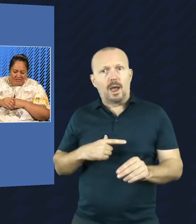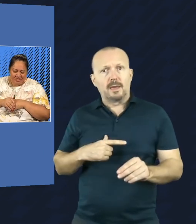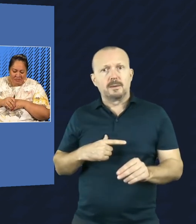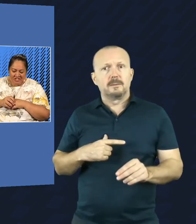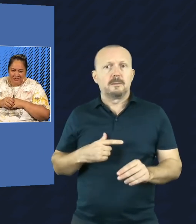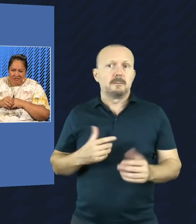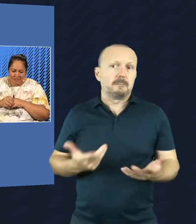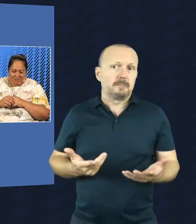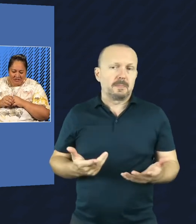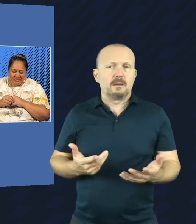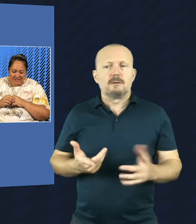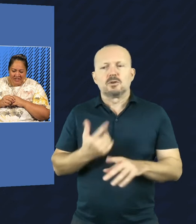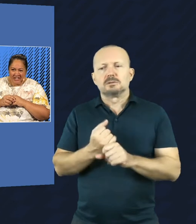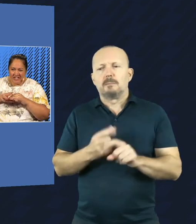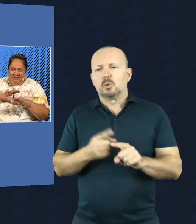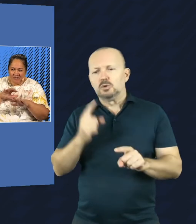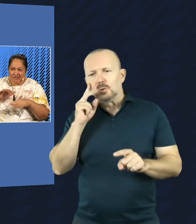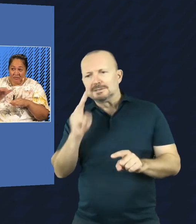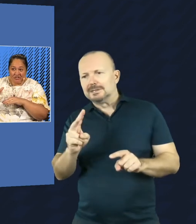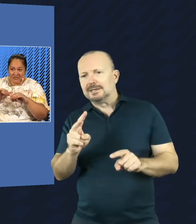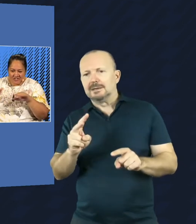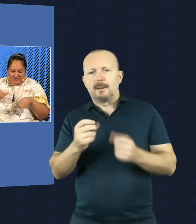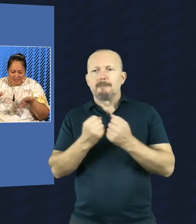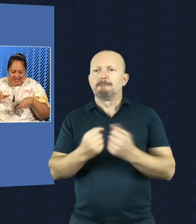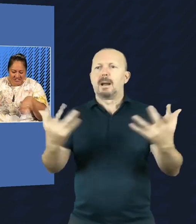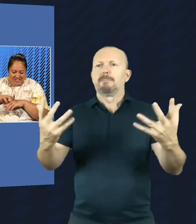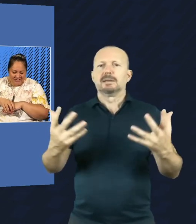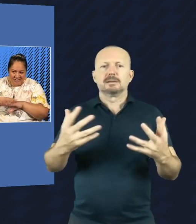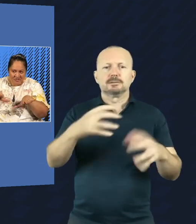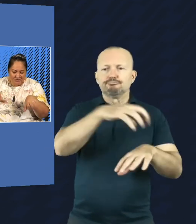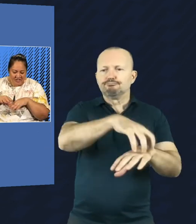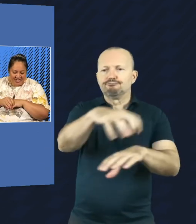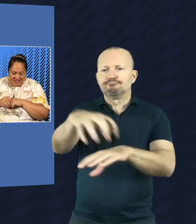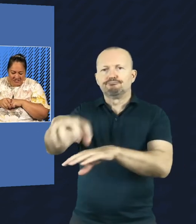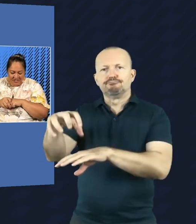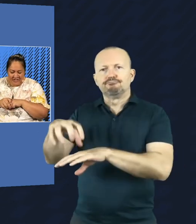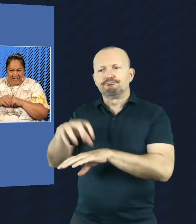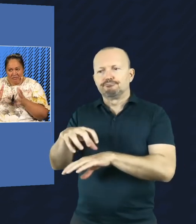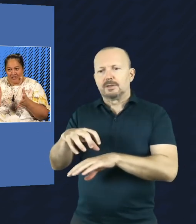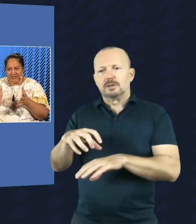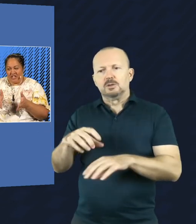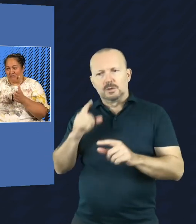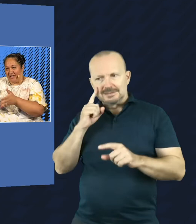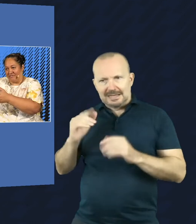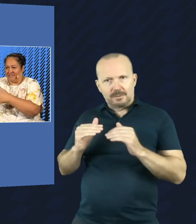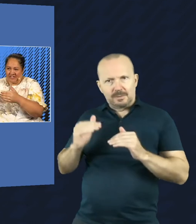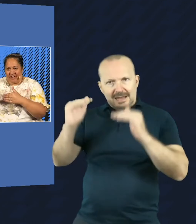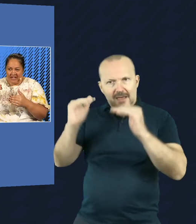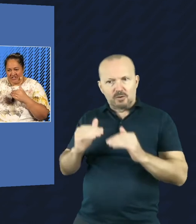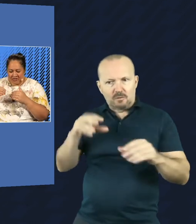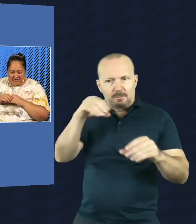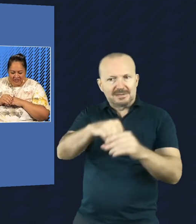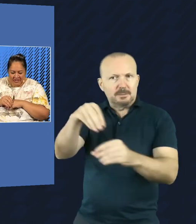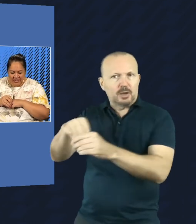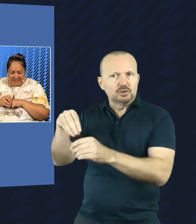the participation of public in any given program or service from these agencies or organisations. That can be a good thing, but there